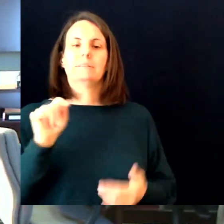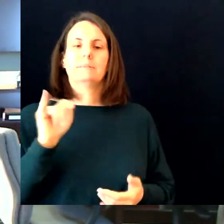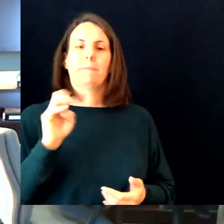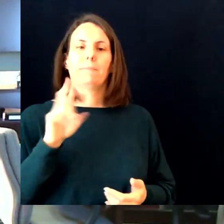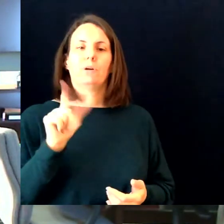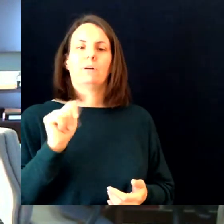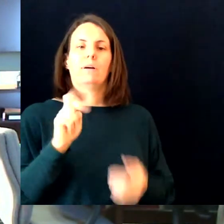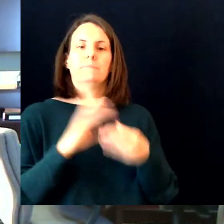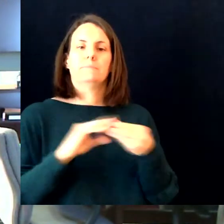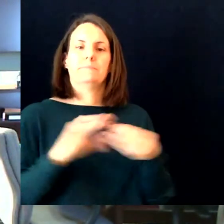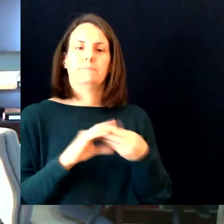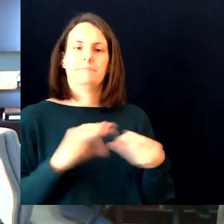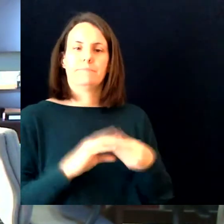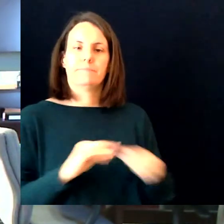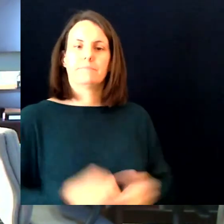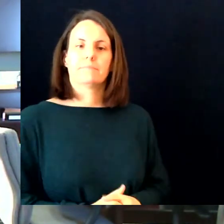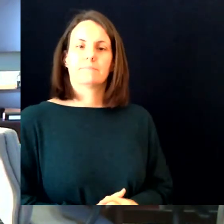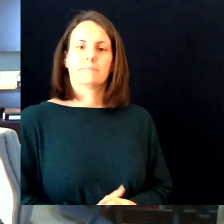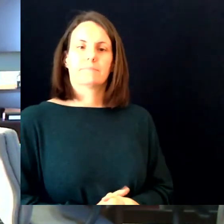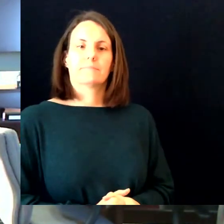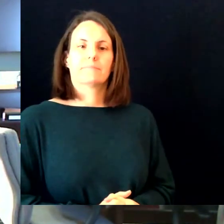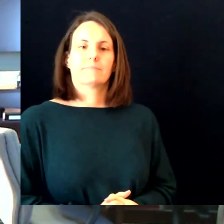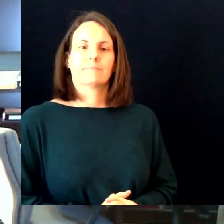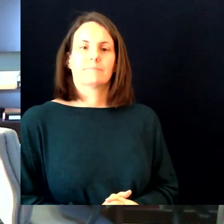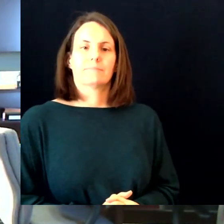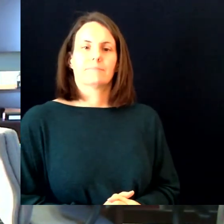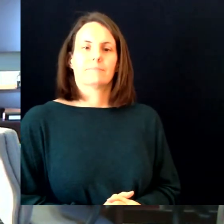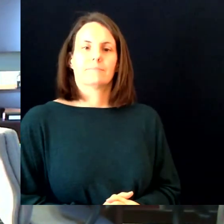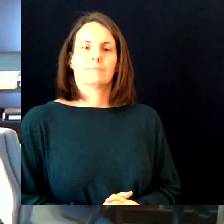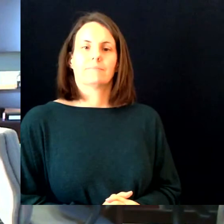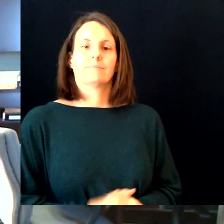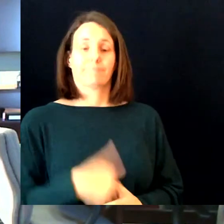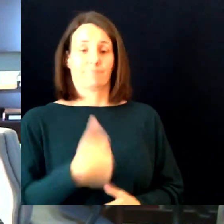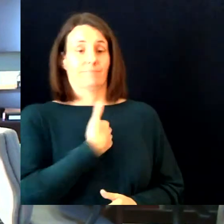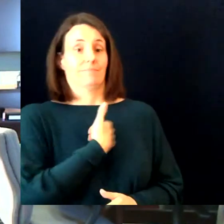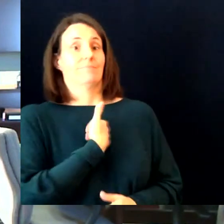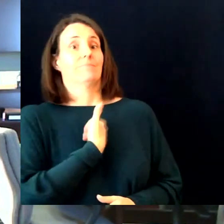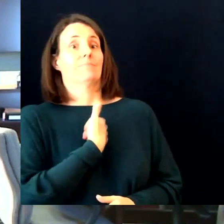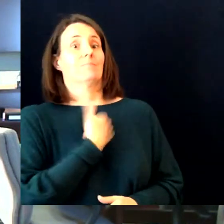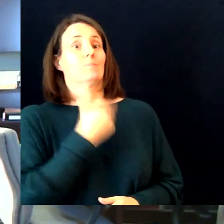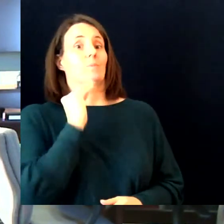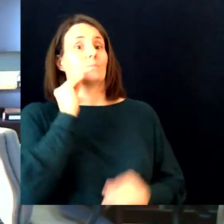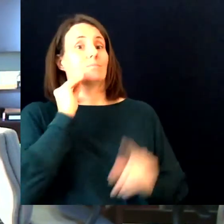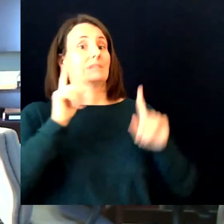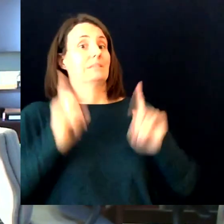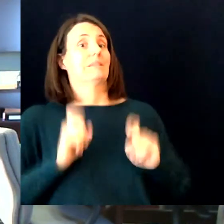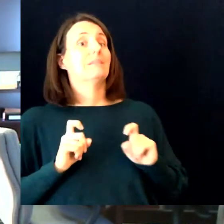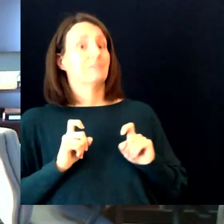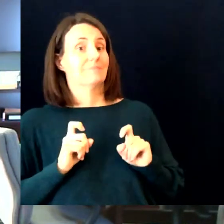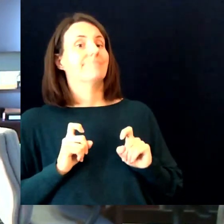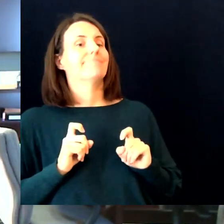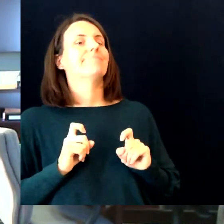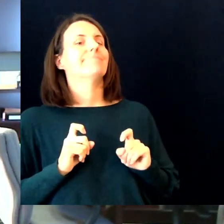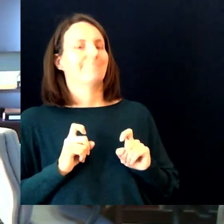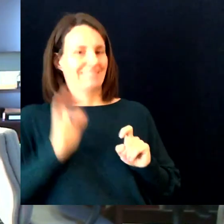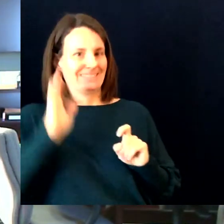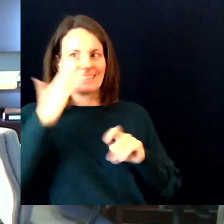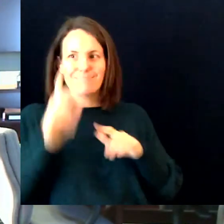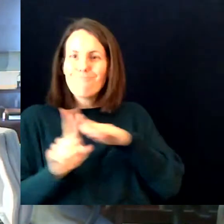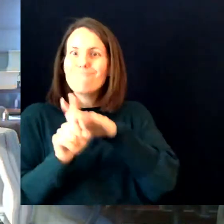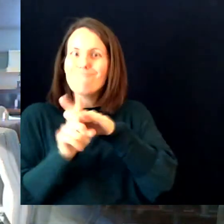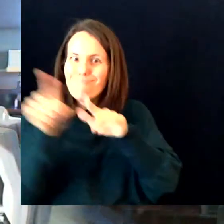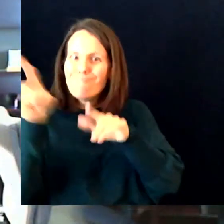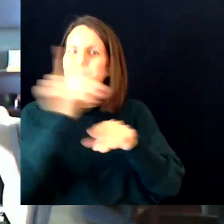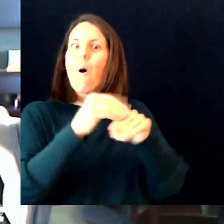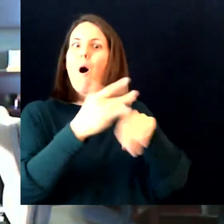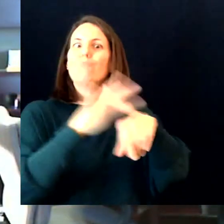important part of the overall screening that people can do for themselves, helping them answer a question kind of in the moment about whether a